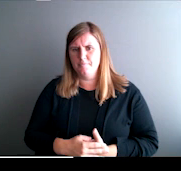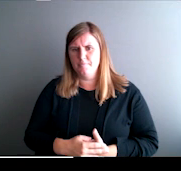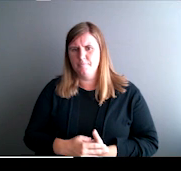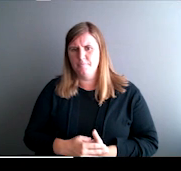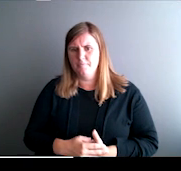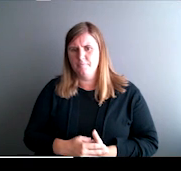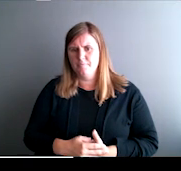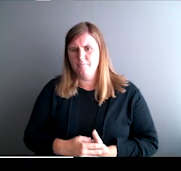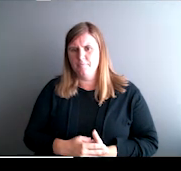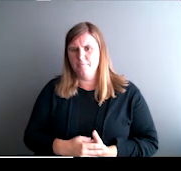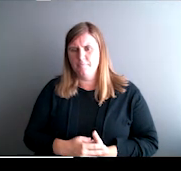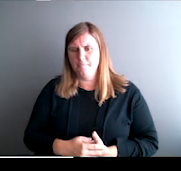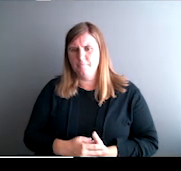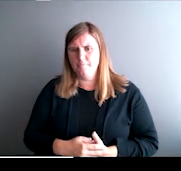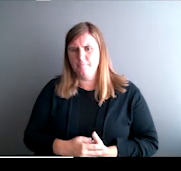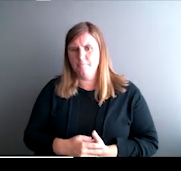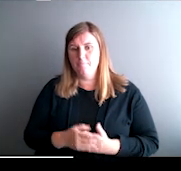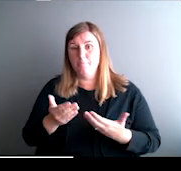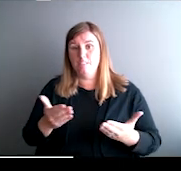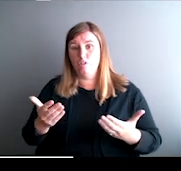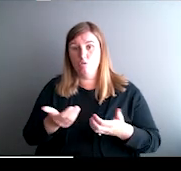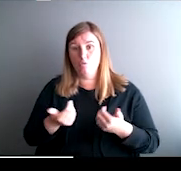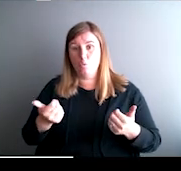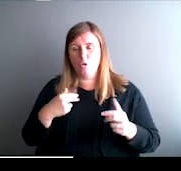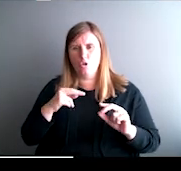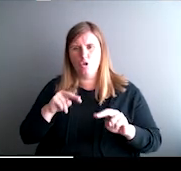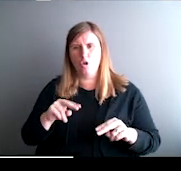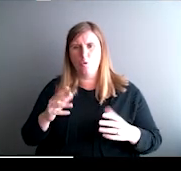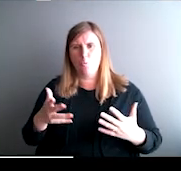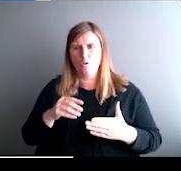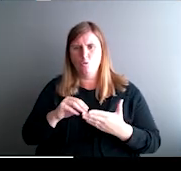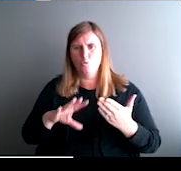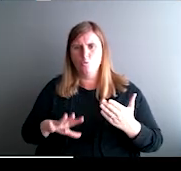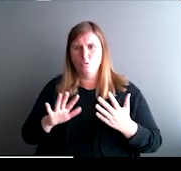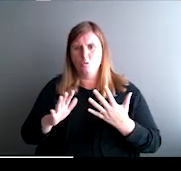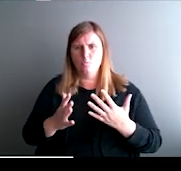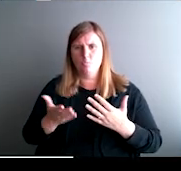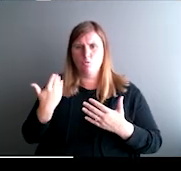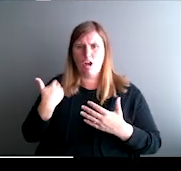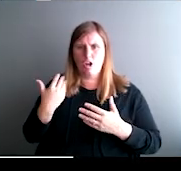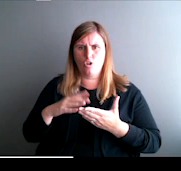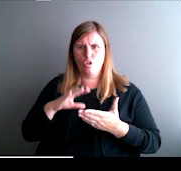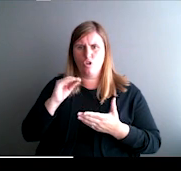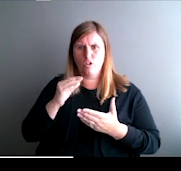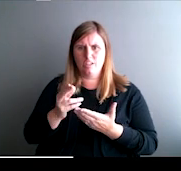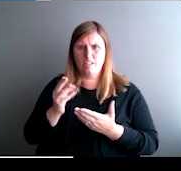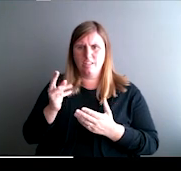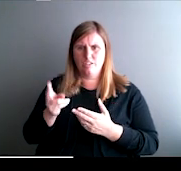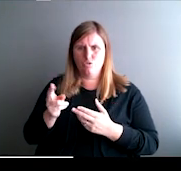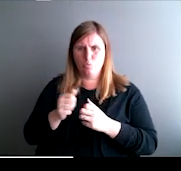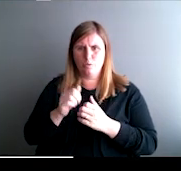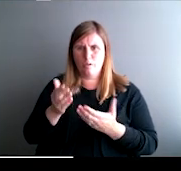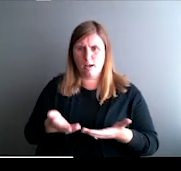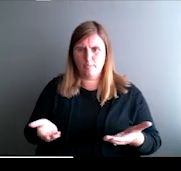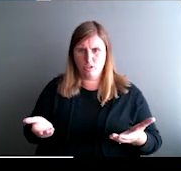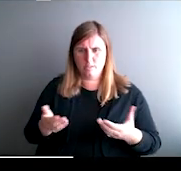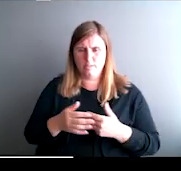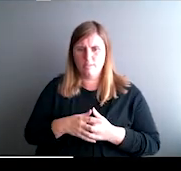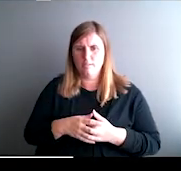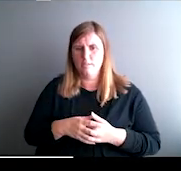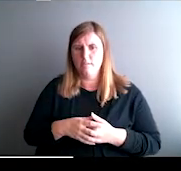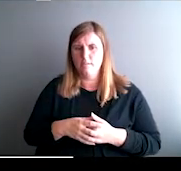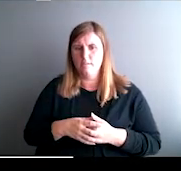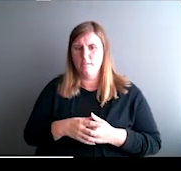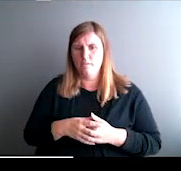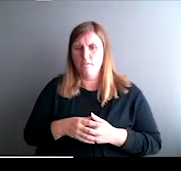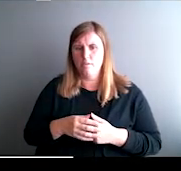Whenever you're setting up a material sort, you're basically looking at what is this student's prior learning history with objects. So you see